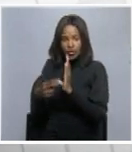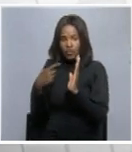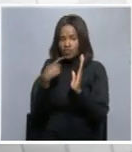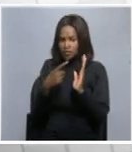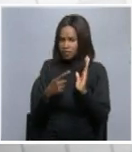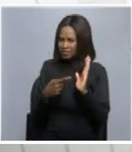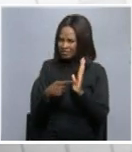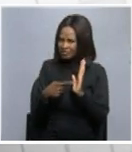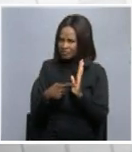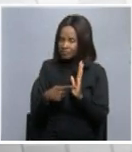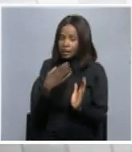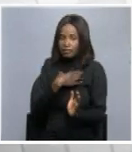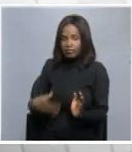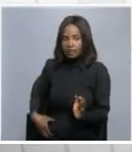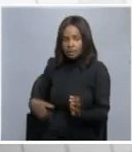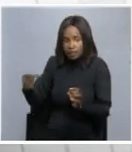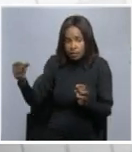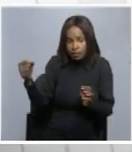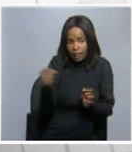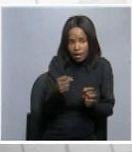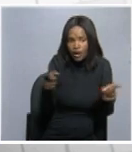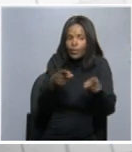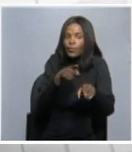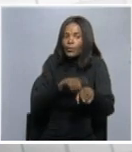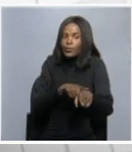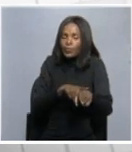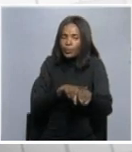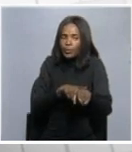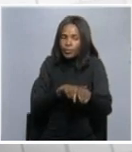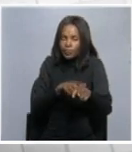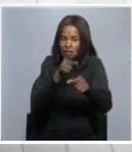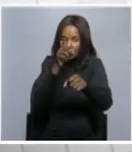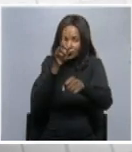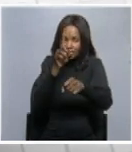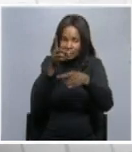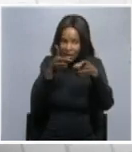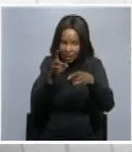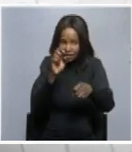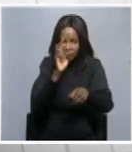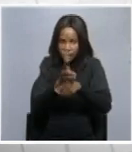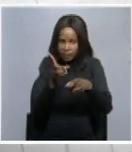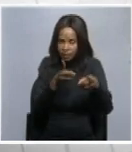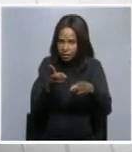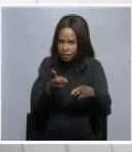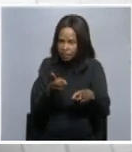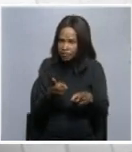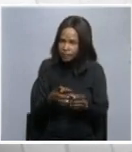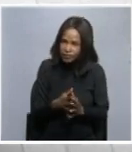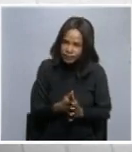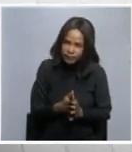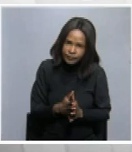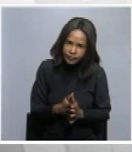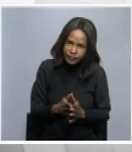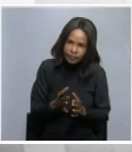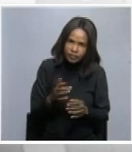to appoint acting Director General or Deputy Director General into that position for the period